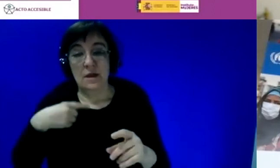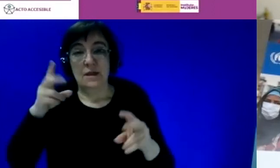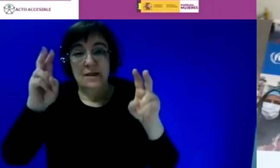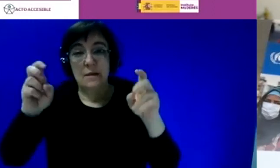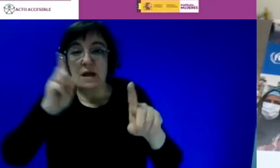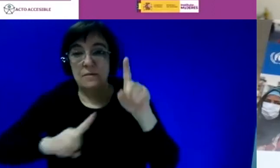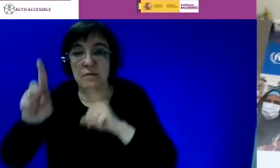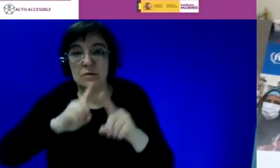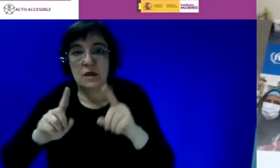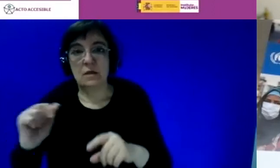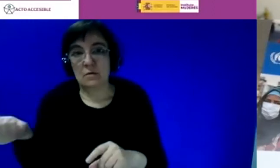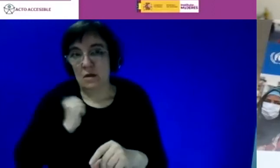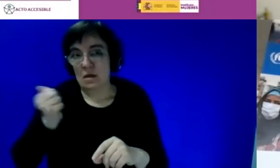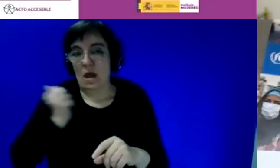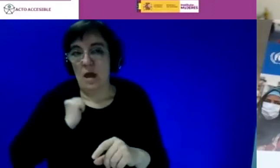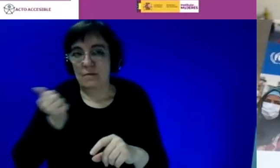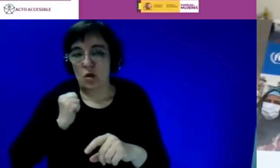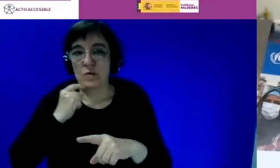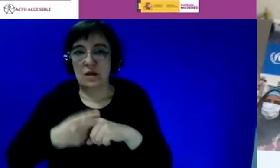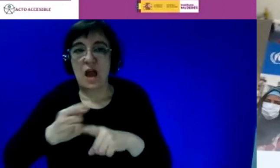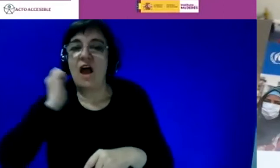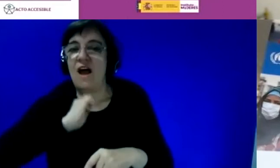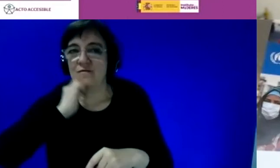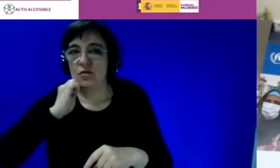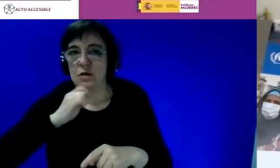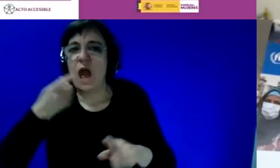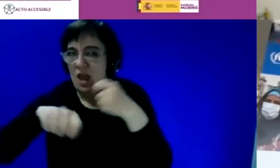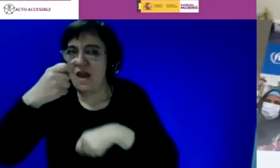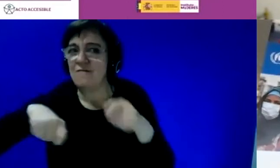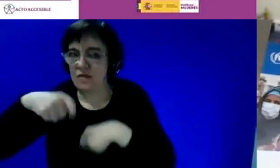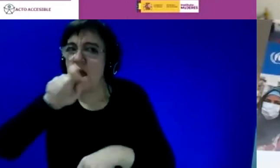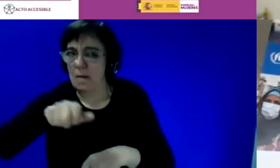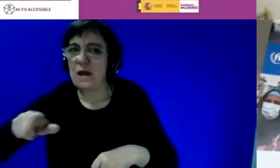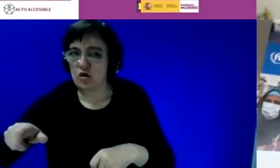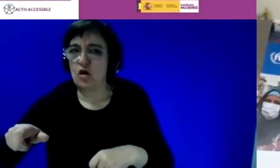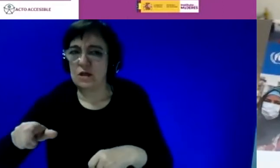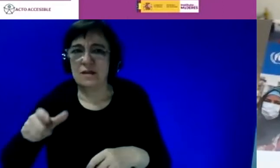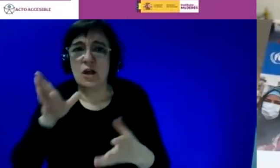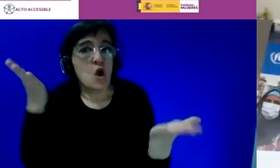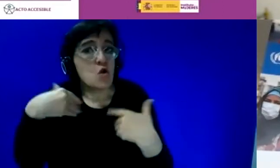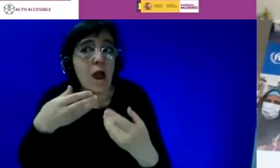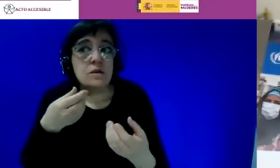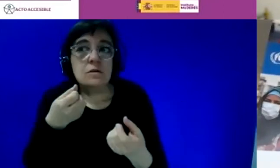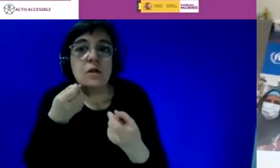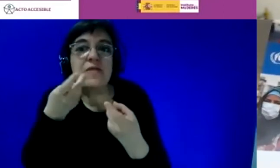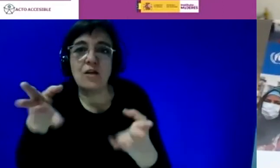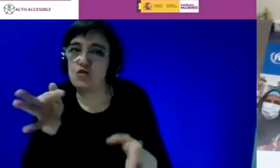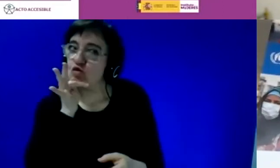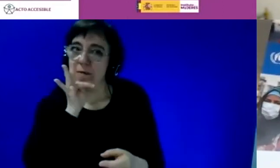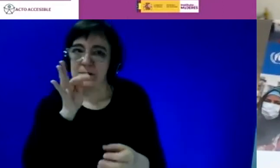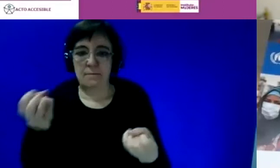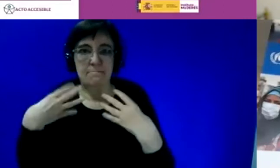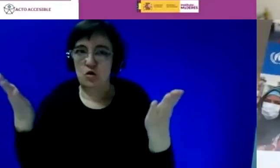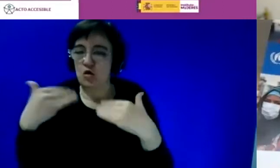exploitation and abuse, trafficking. We don't have data. We're speaking